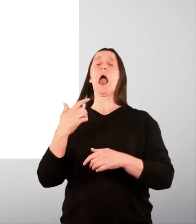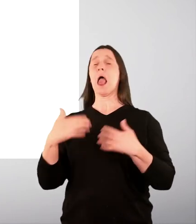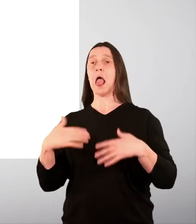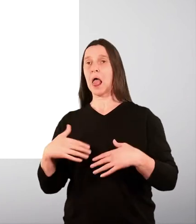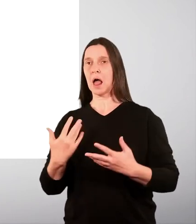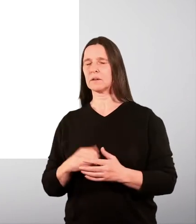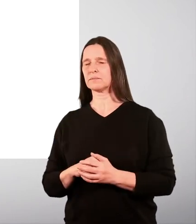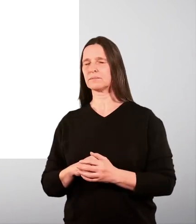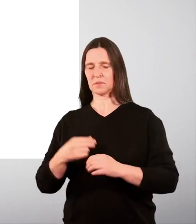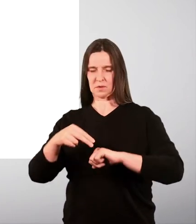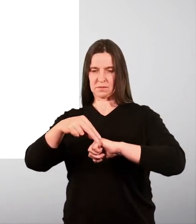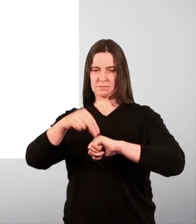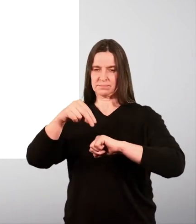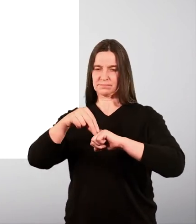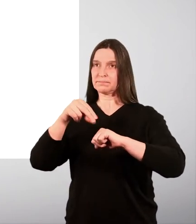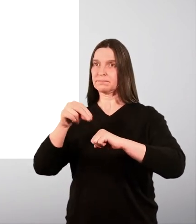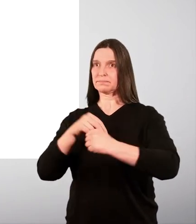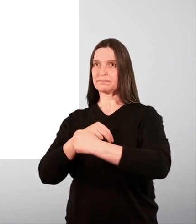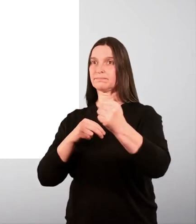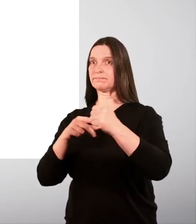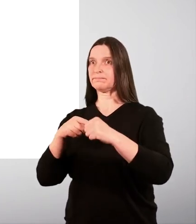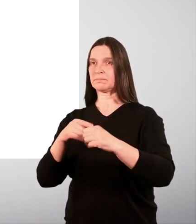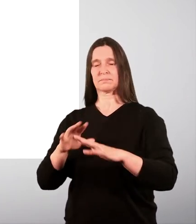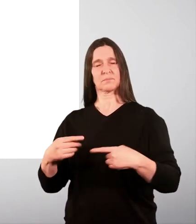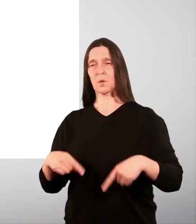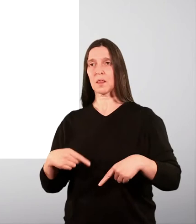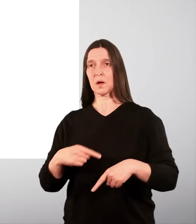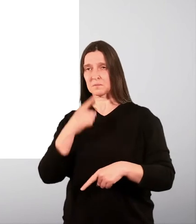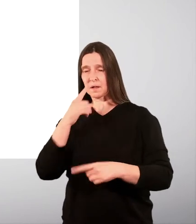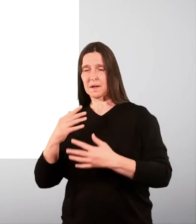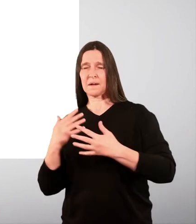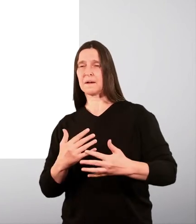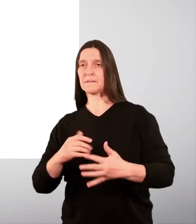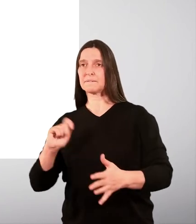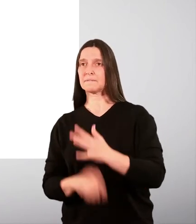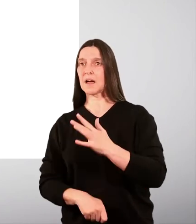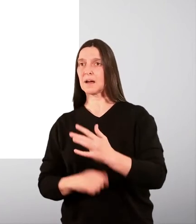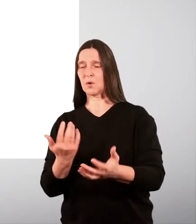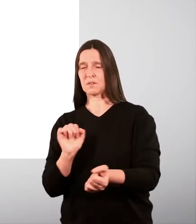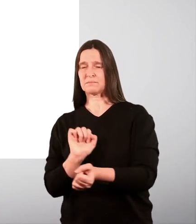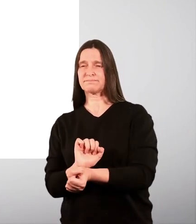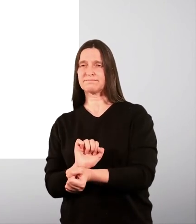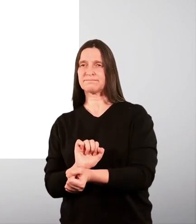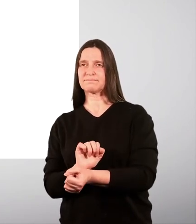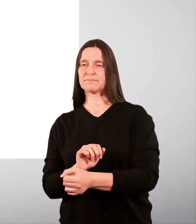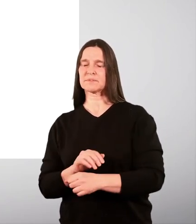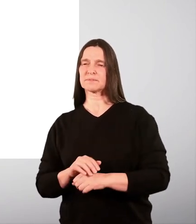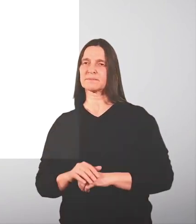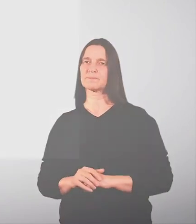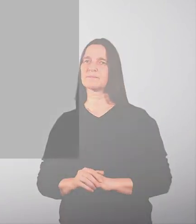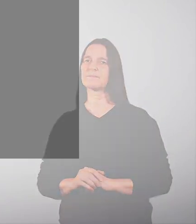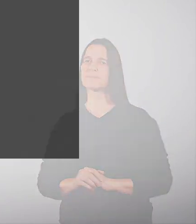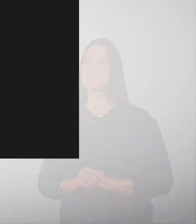are also illegal in this country, and you could face a heavy fine and be sentenced to jail just for possessing them.